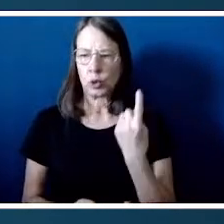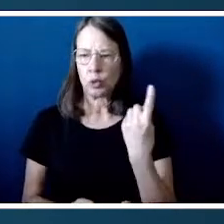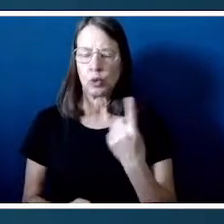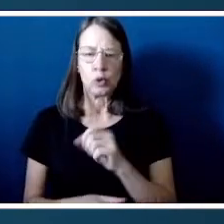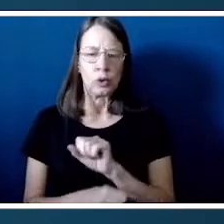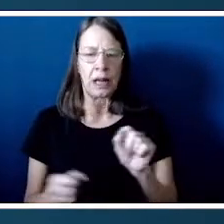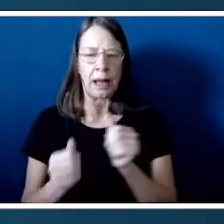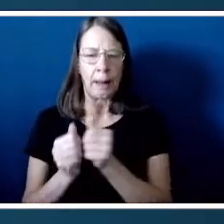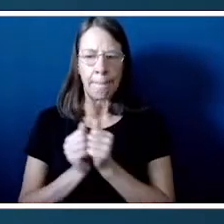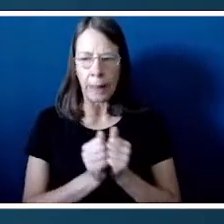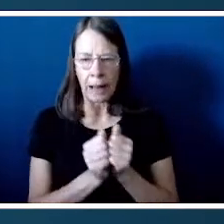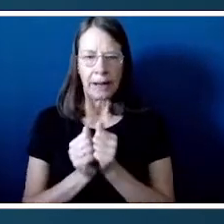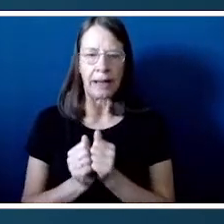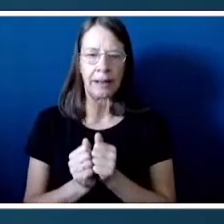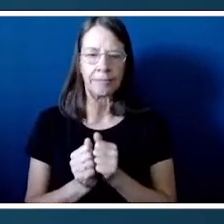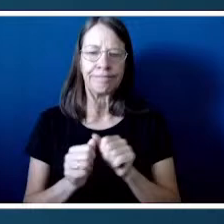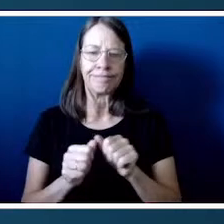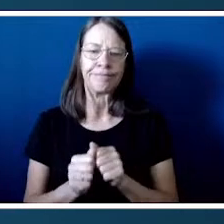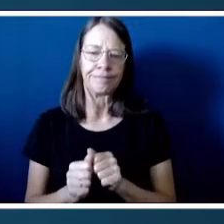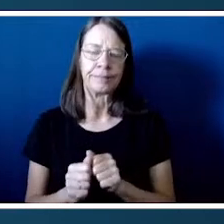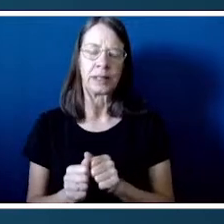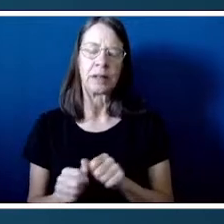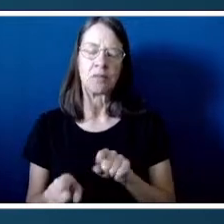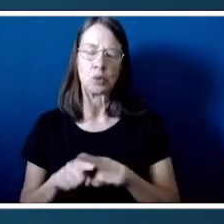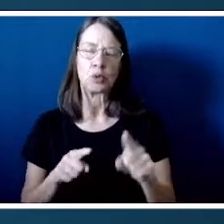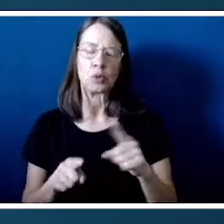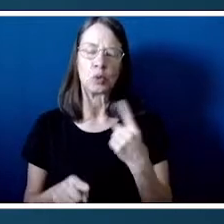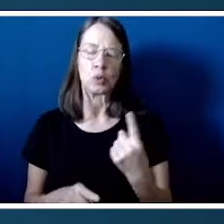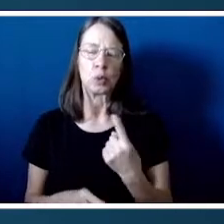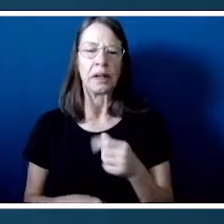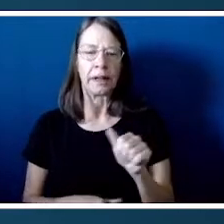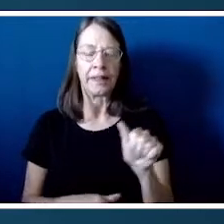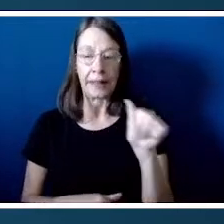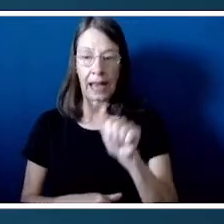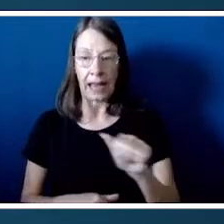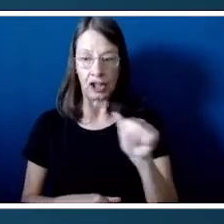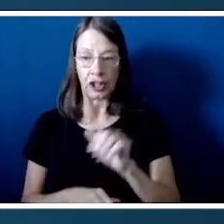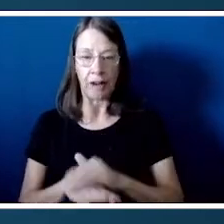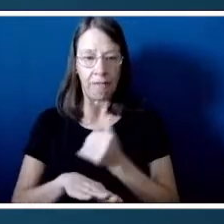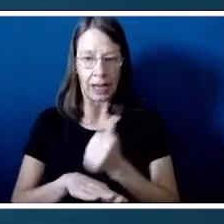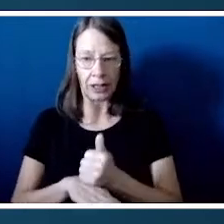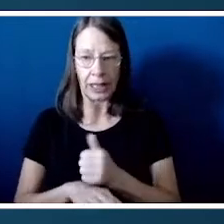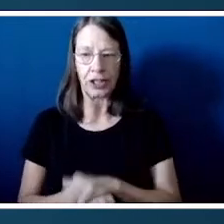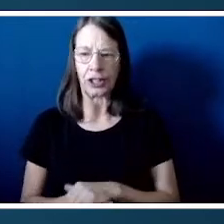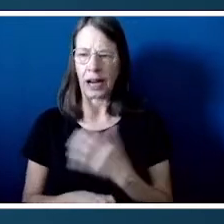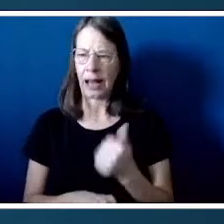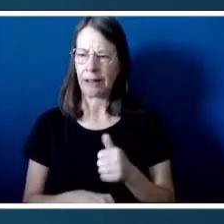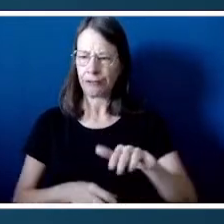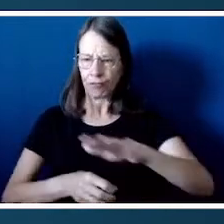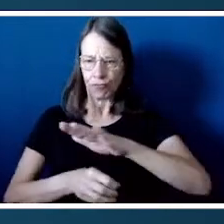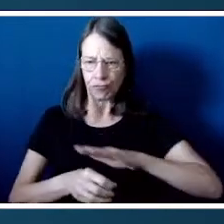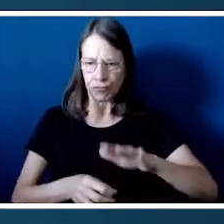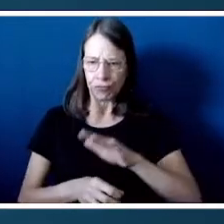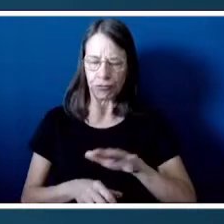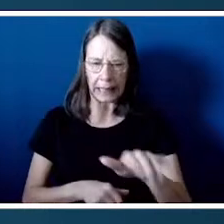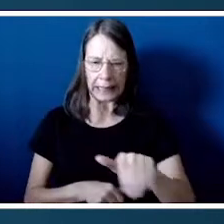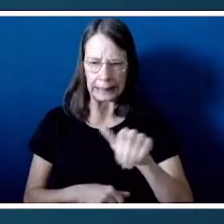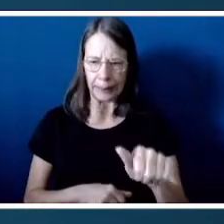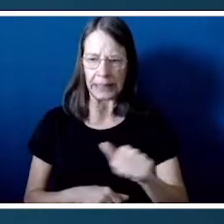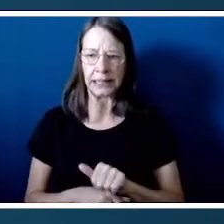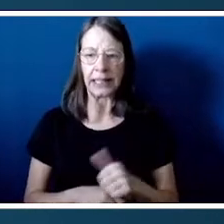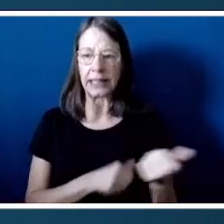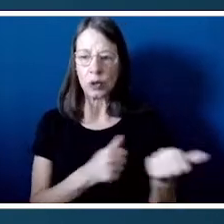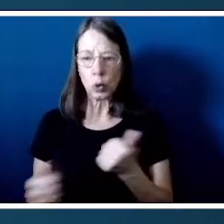inception has been the Asia Foundation. The Foundation brings a wealth of regional expertise, fantastic local partners, and